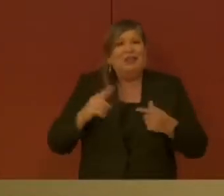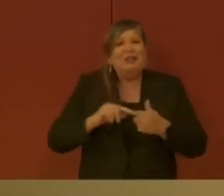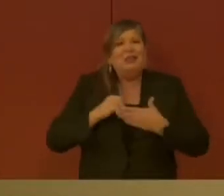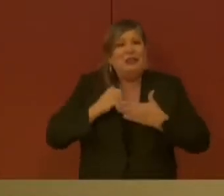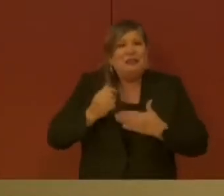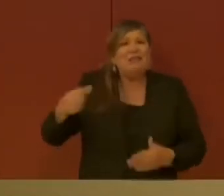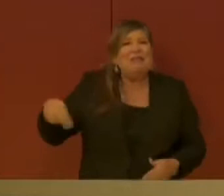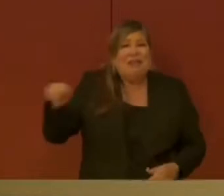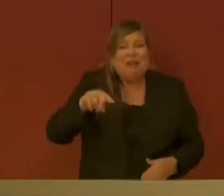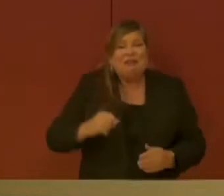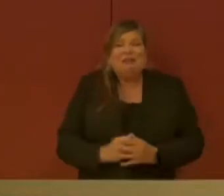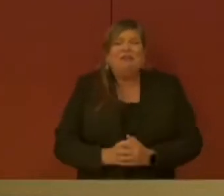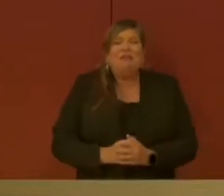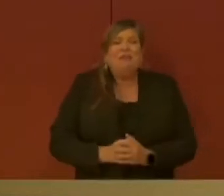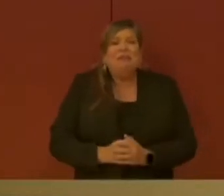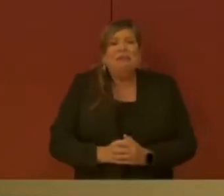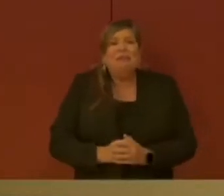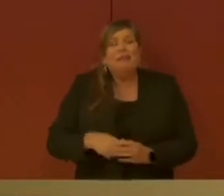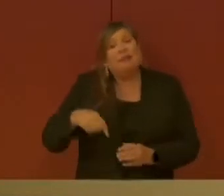Stockton,